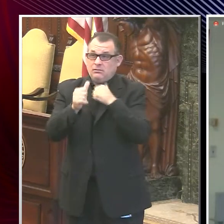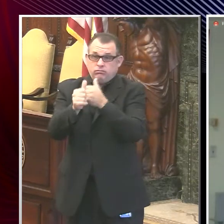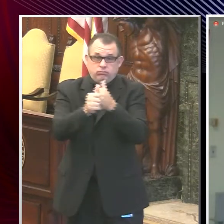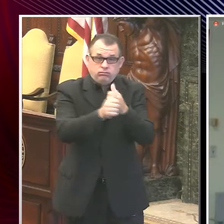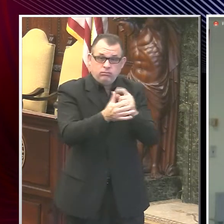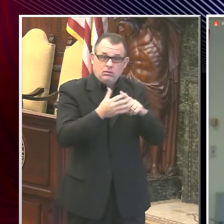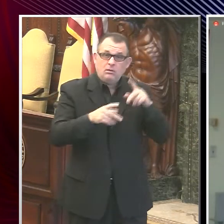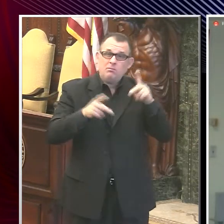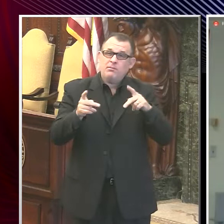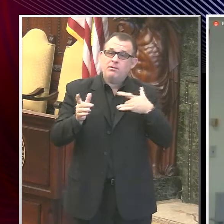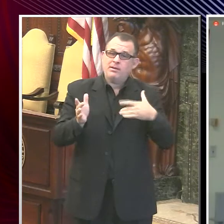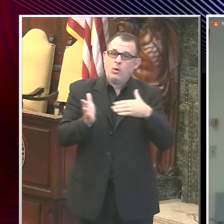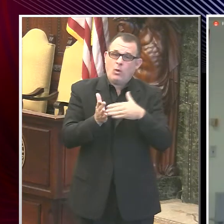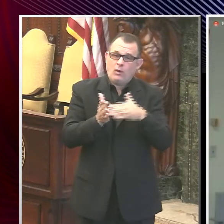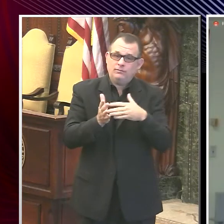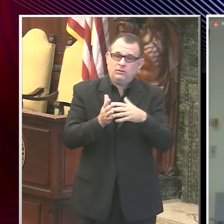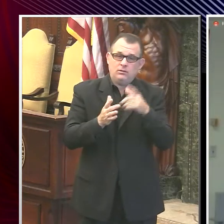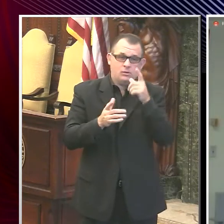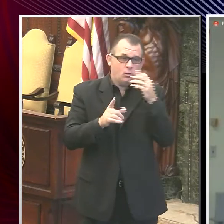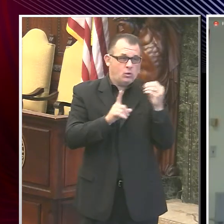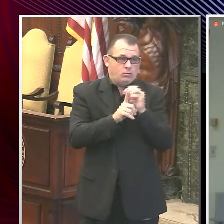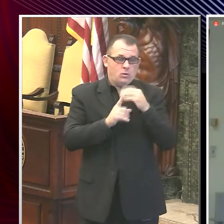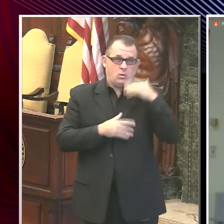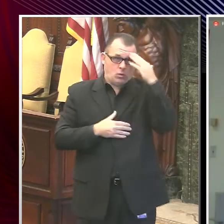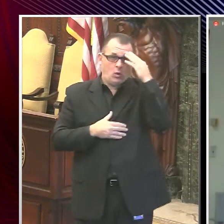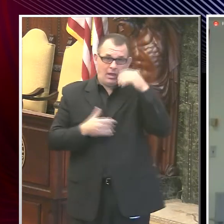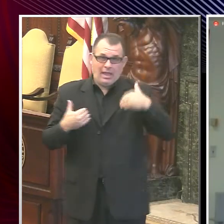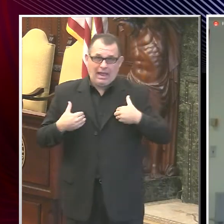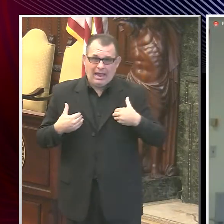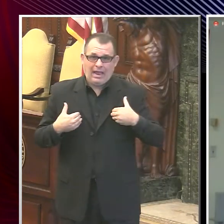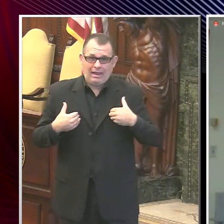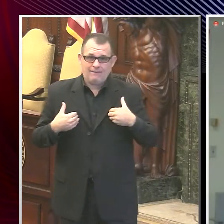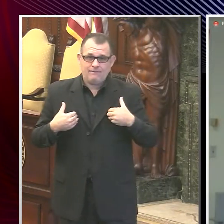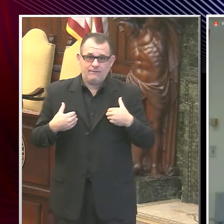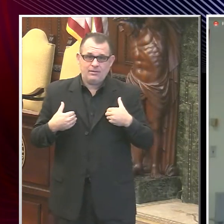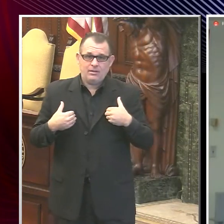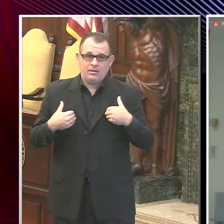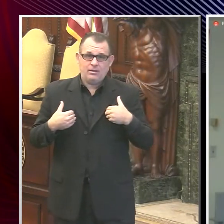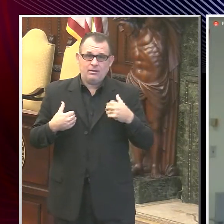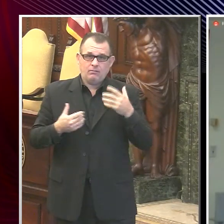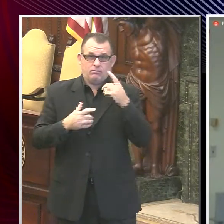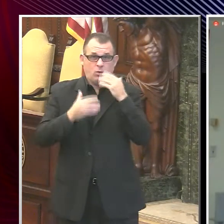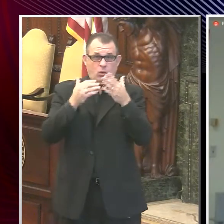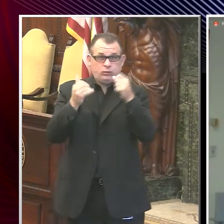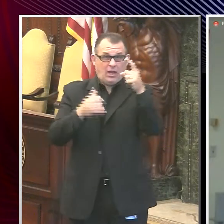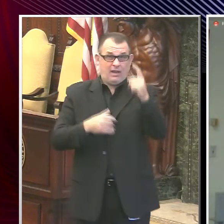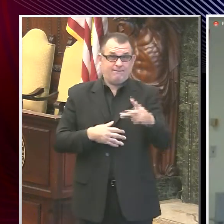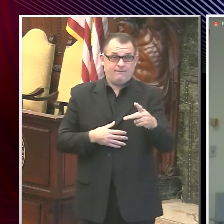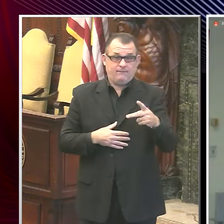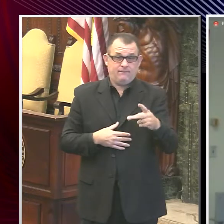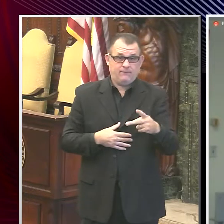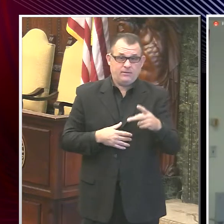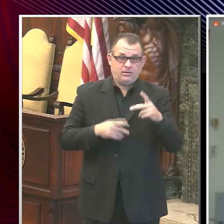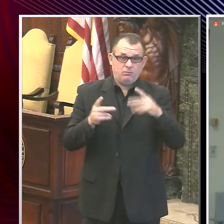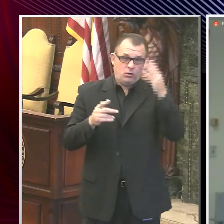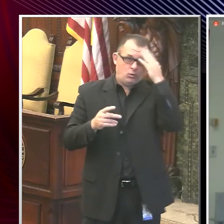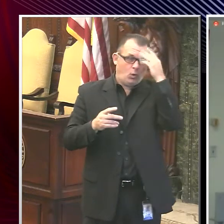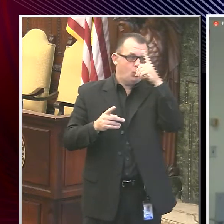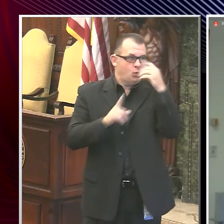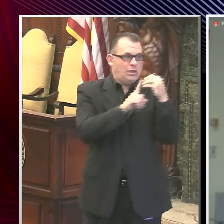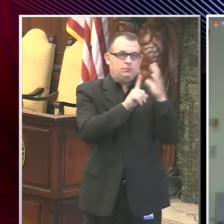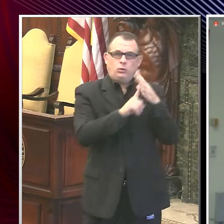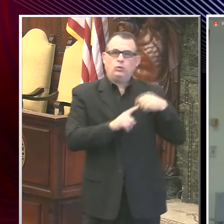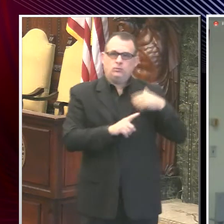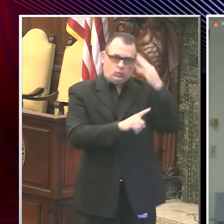know exactly how they got exposed. Almost a half knew the person that they believe exposed them, and they typically were household